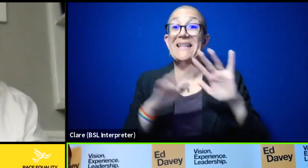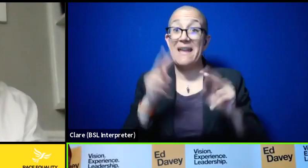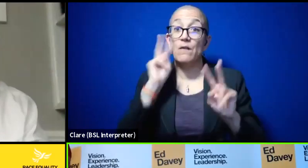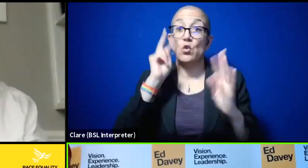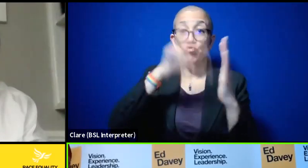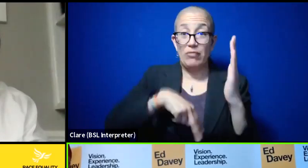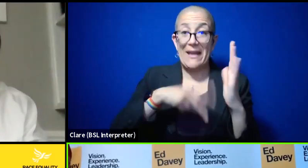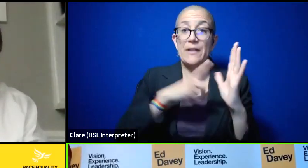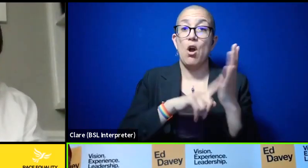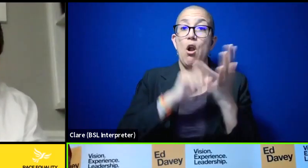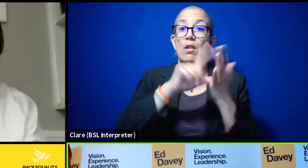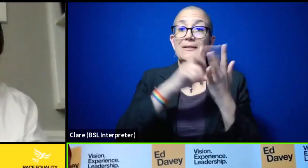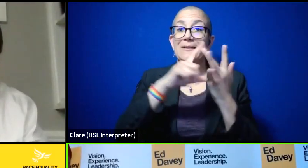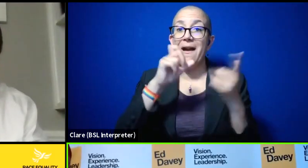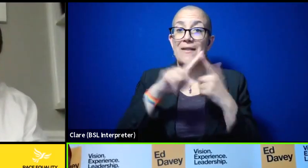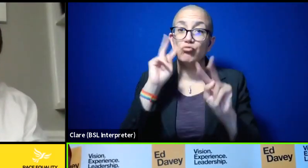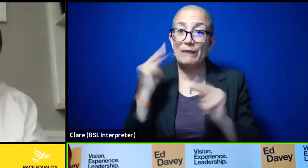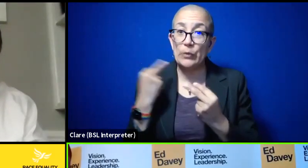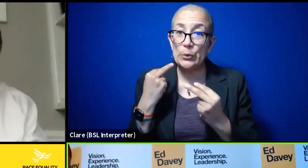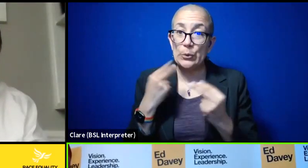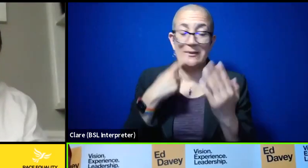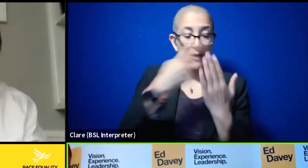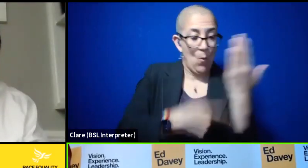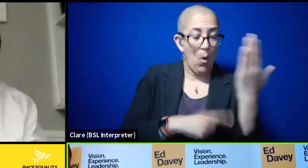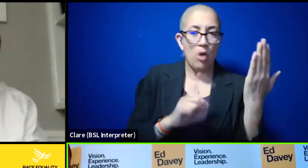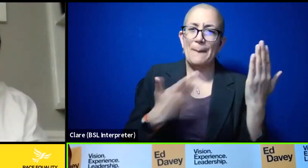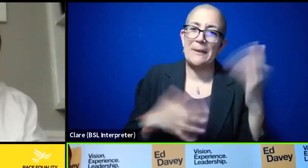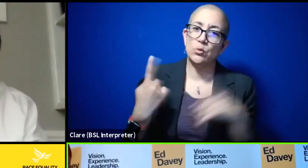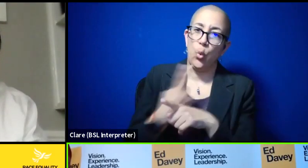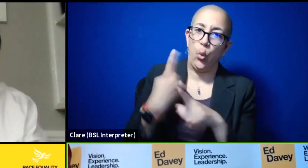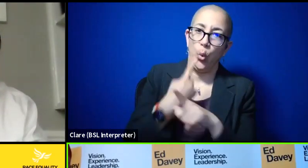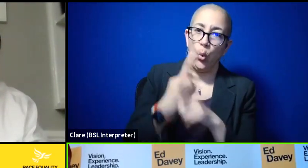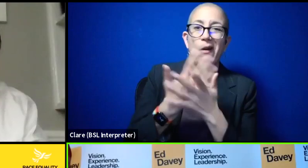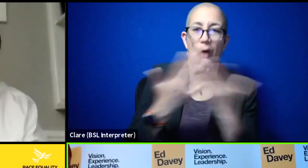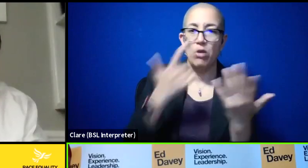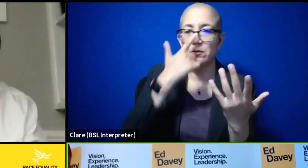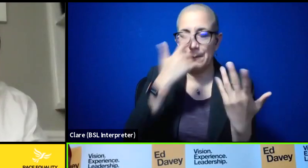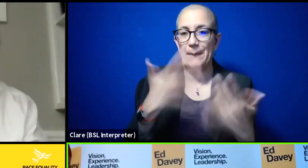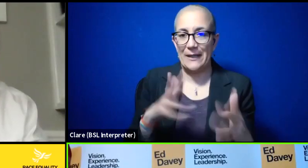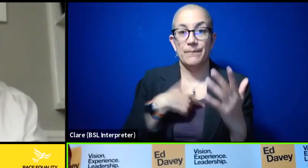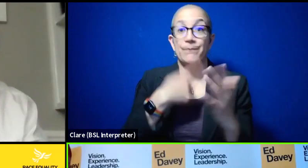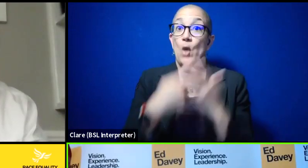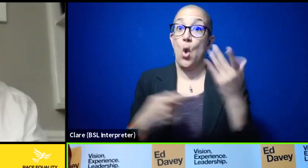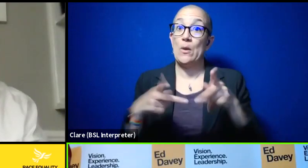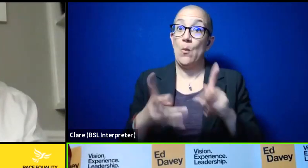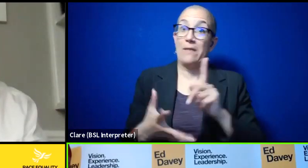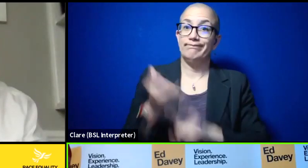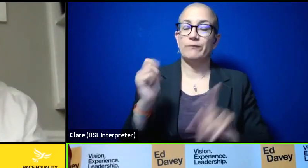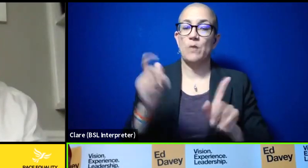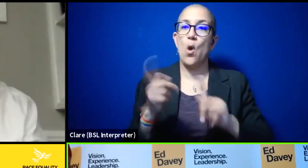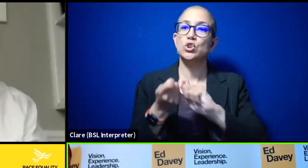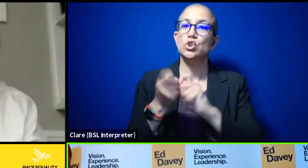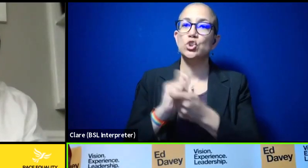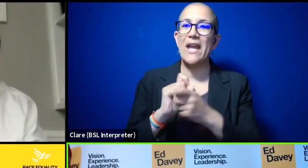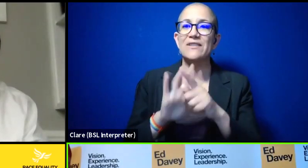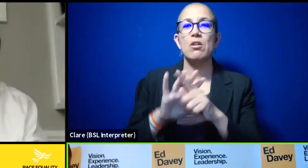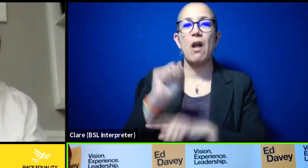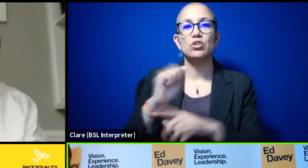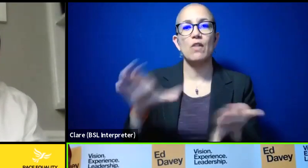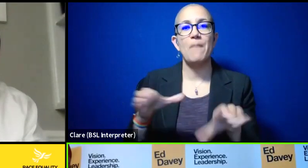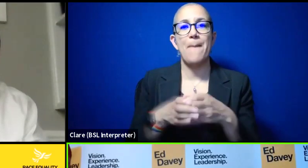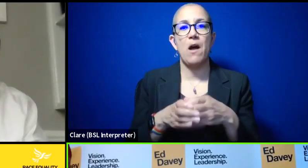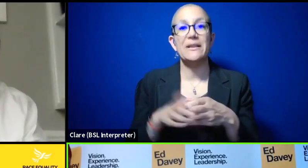John Alderdice says in that is there has been a lot of talking. And he says the only way we're going to do this is change the whole culture of the party. That's